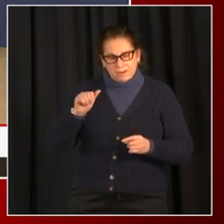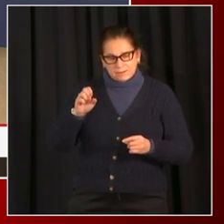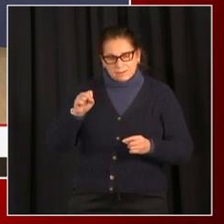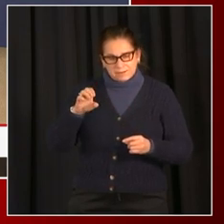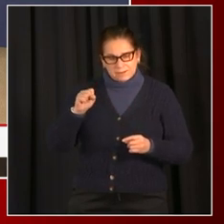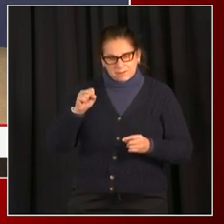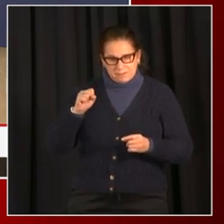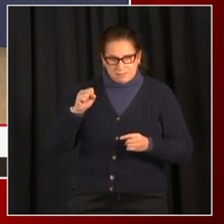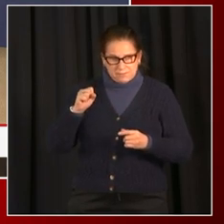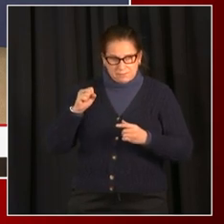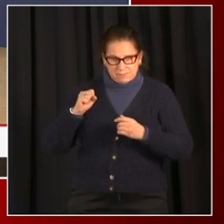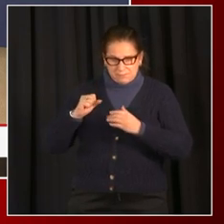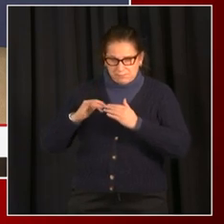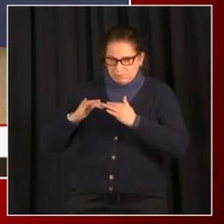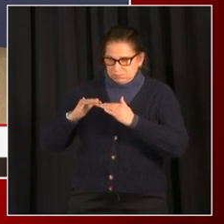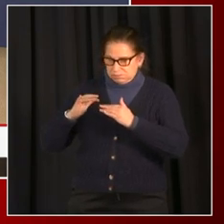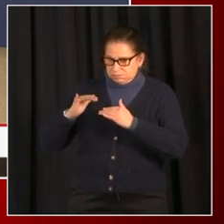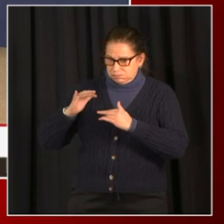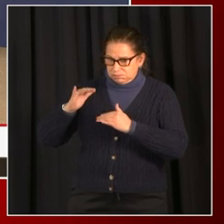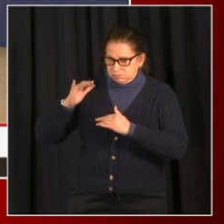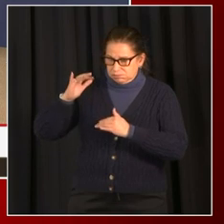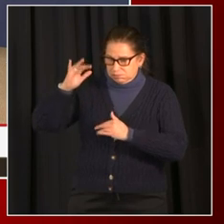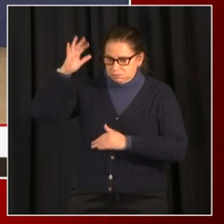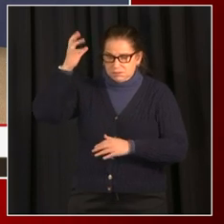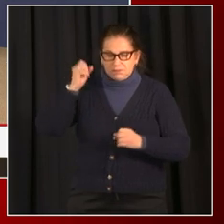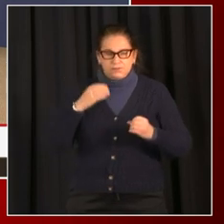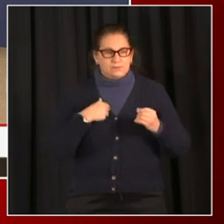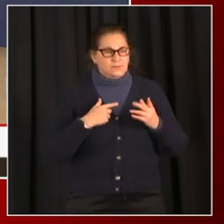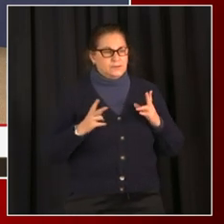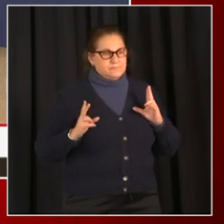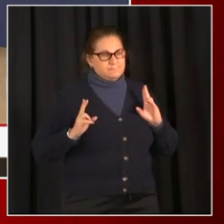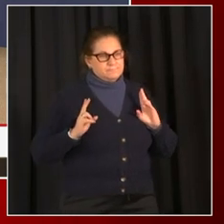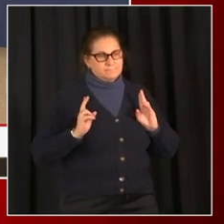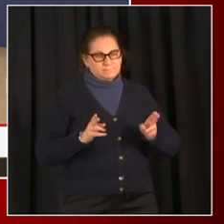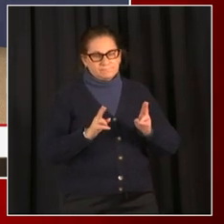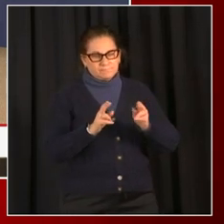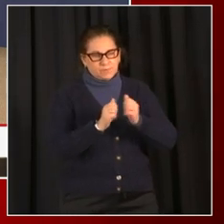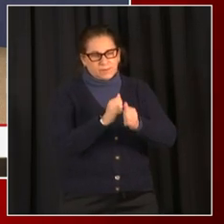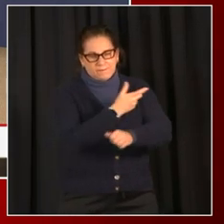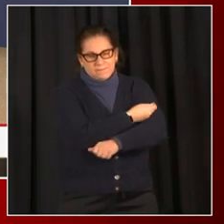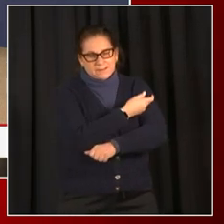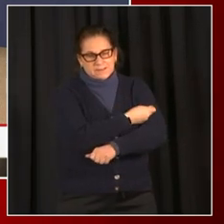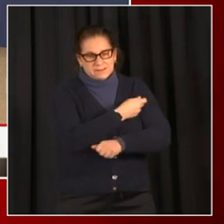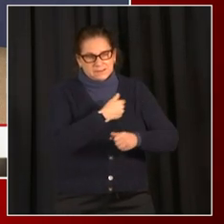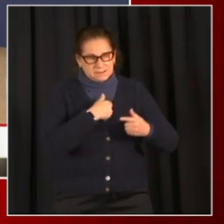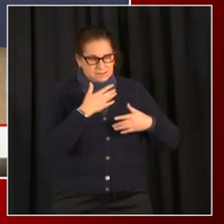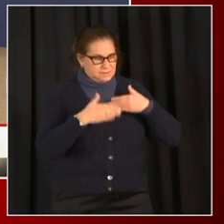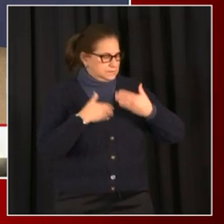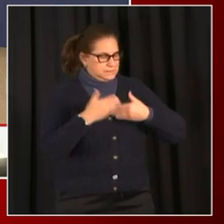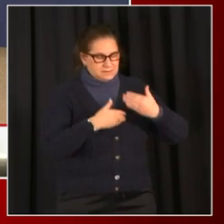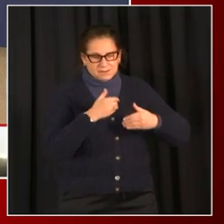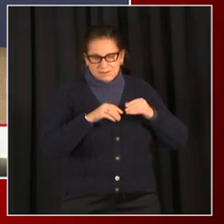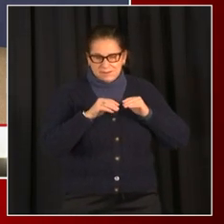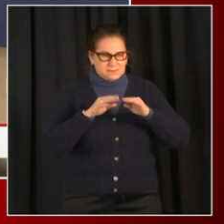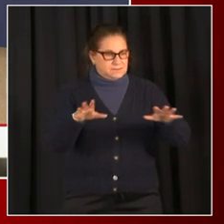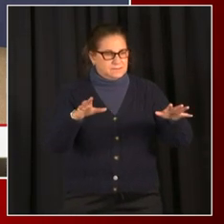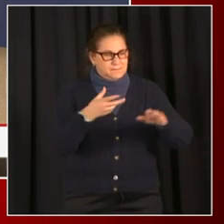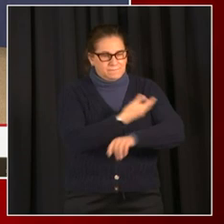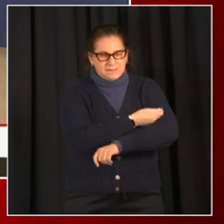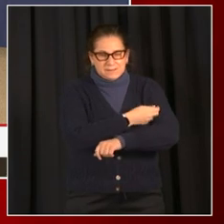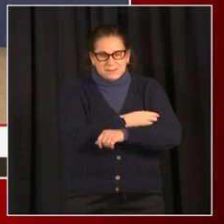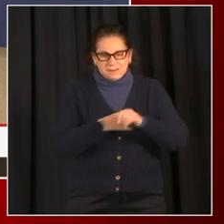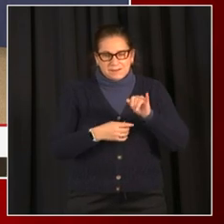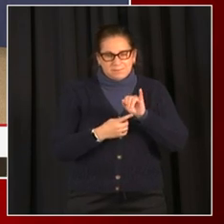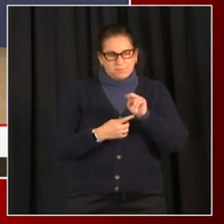but have any individual hospitals neared or reached 100% capacity? How close have any individual